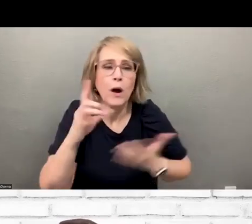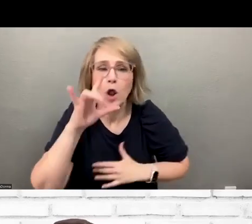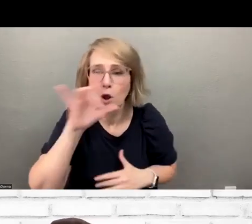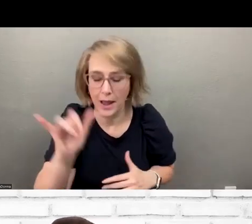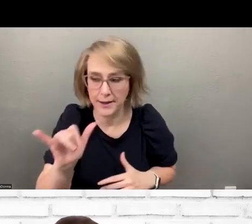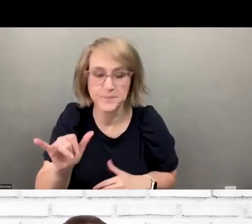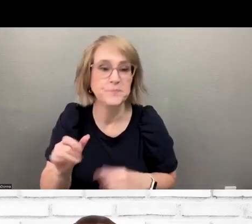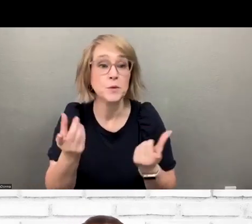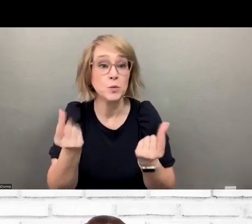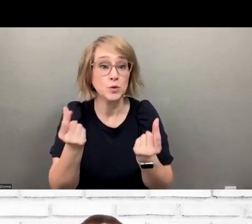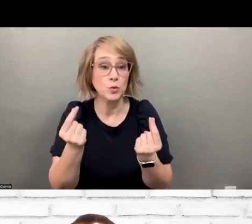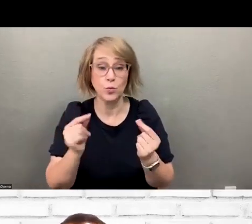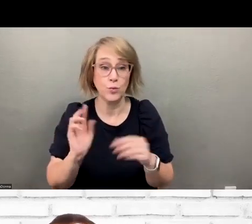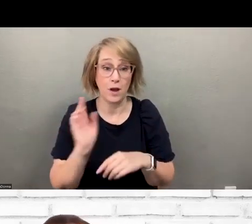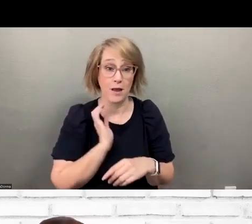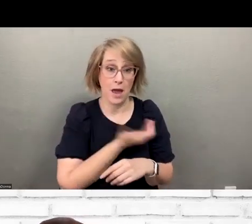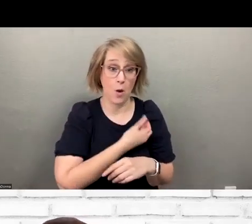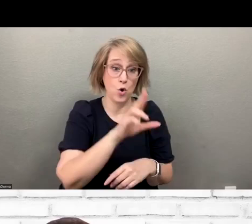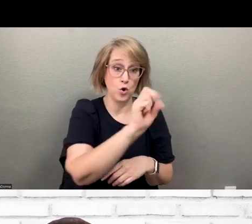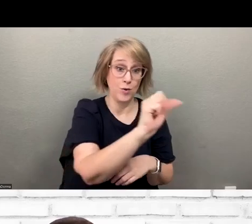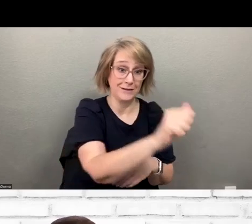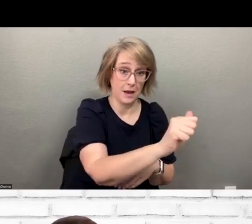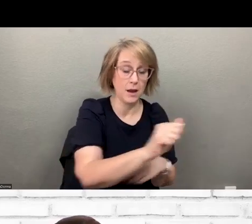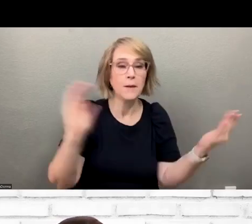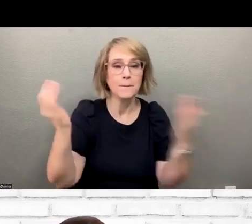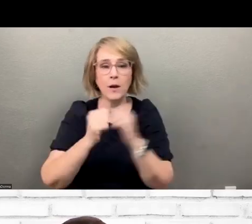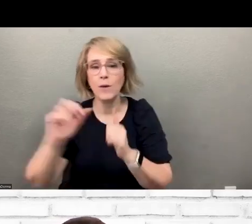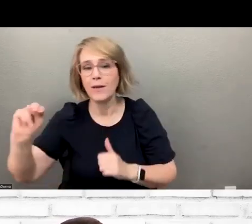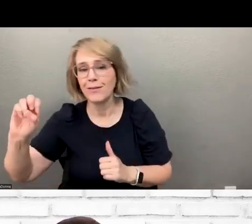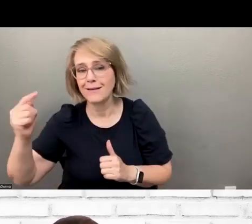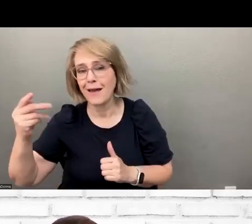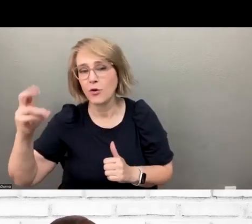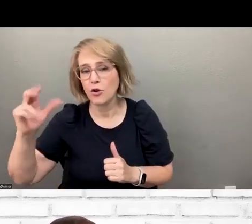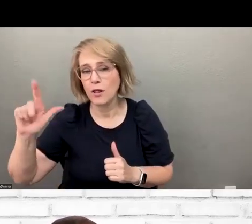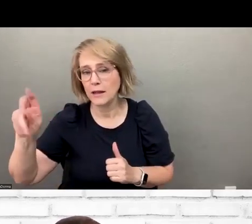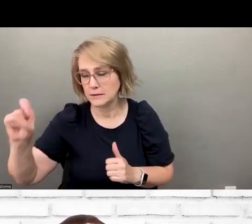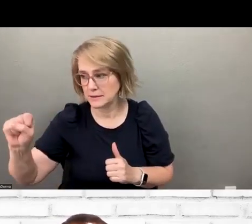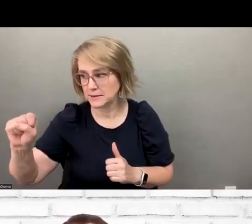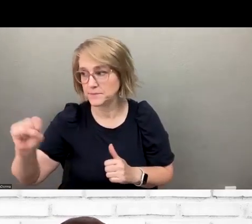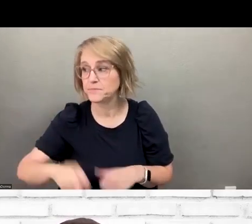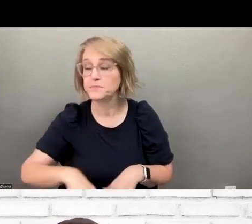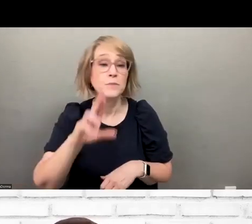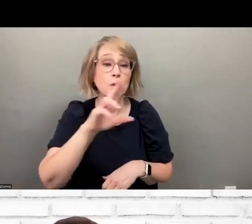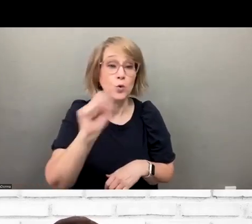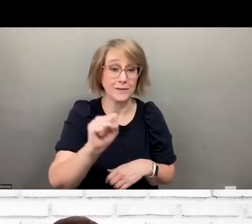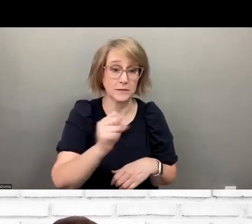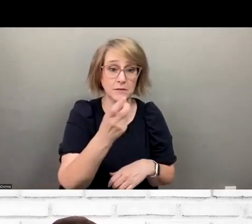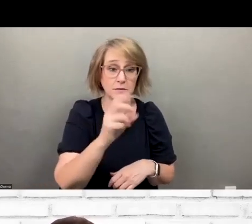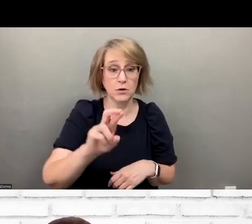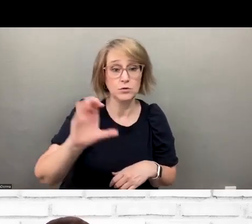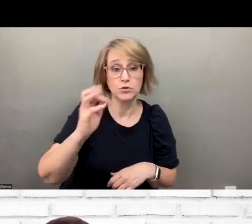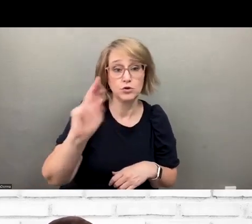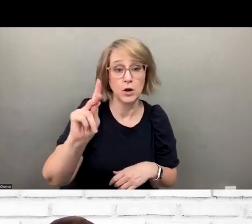we took a look at it from the US perspective and the Netherlands perspective. So for the US, we had Dr. Chuck Browning, who is the Chief